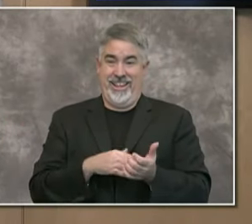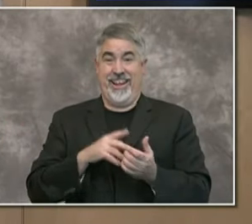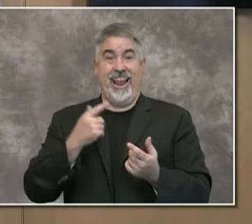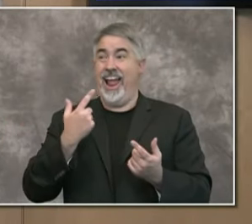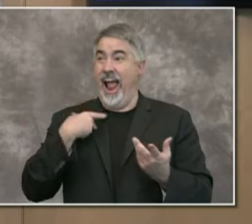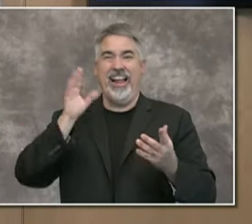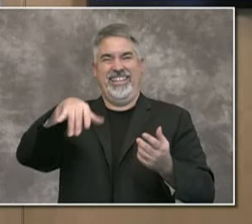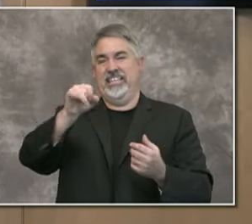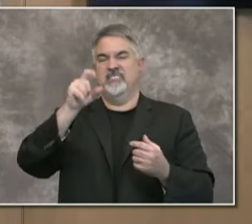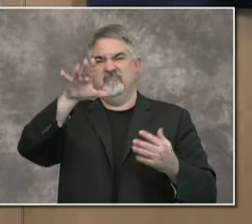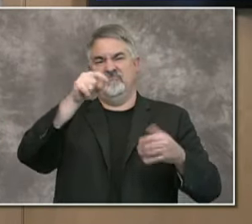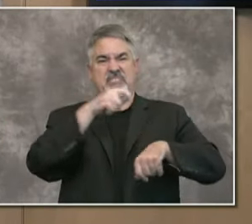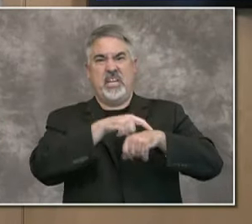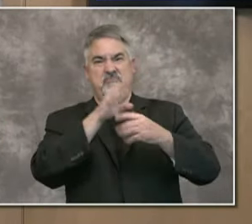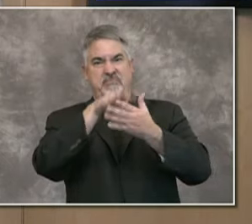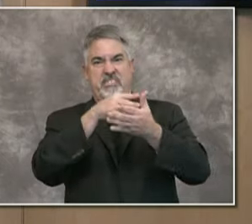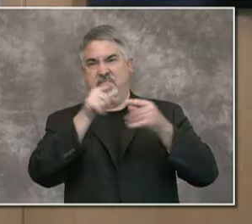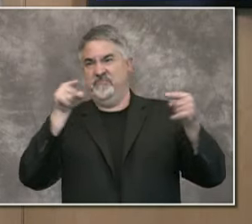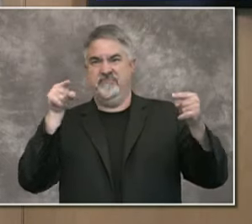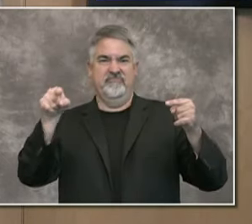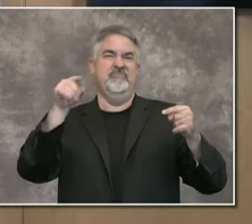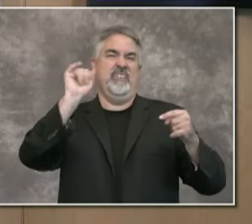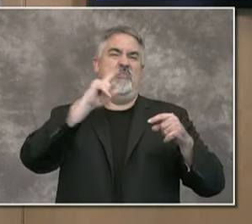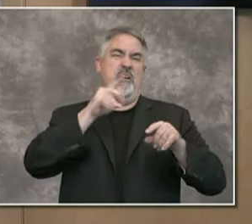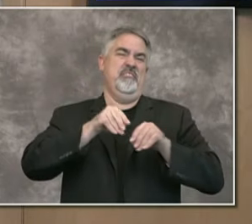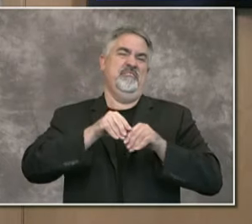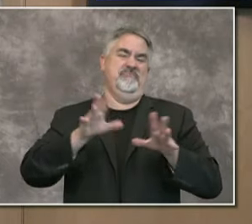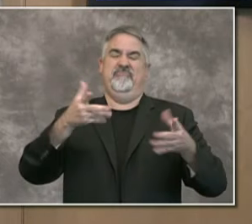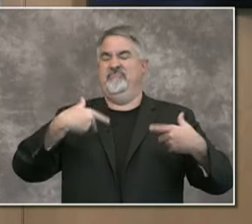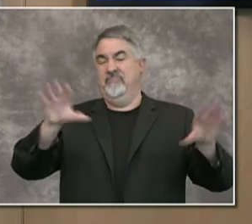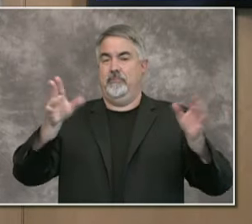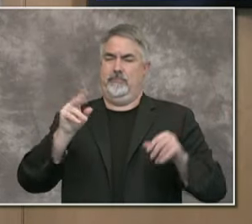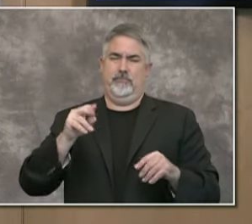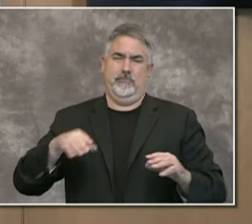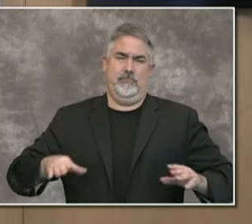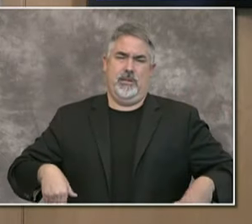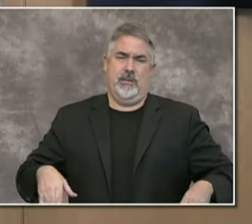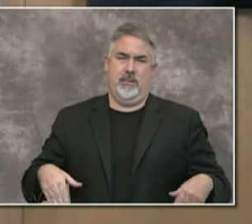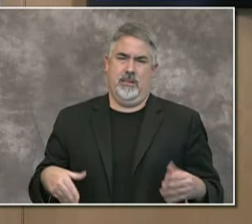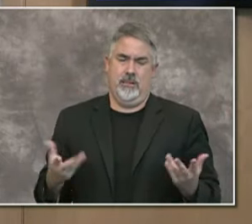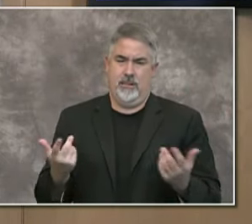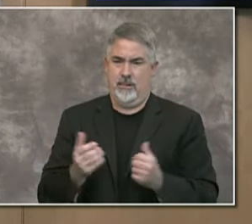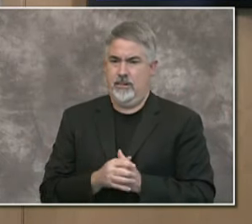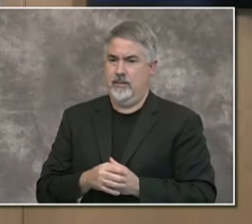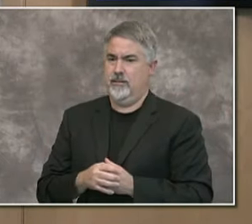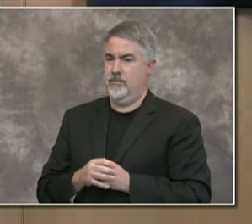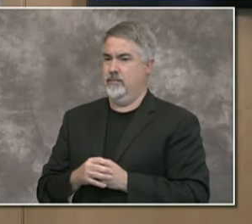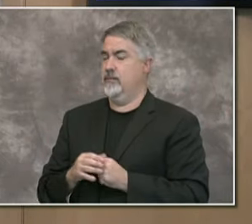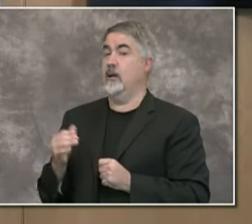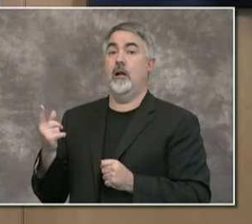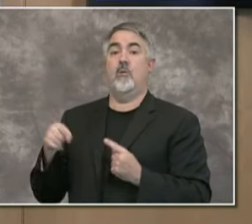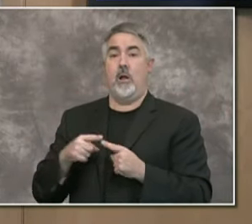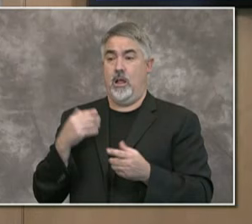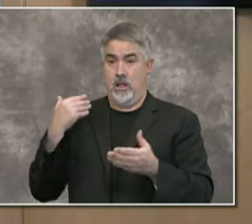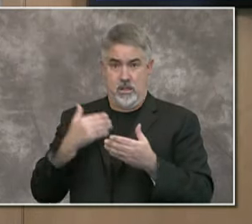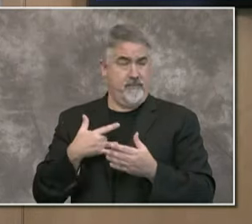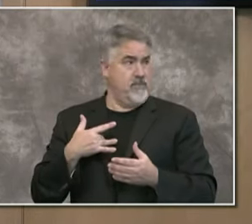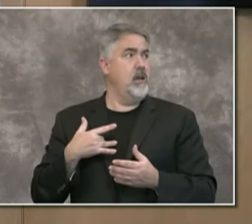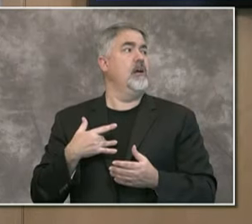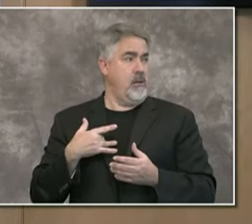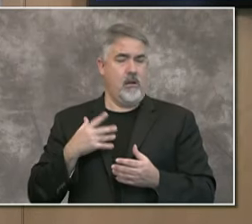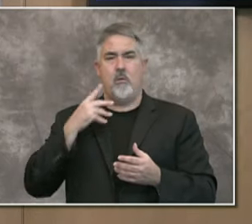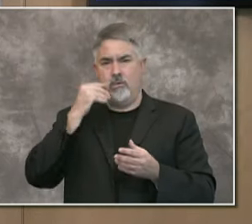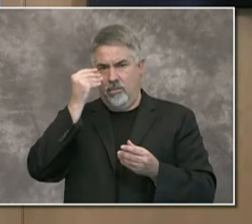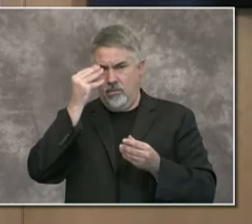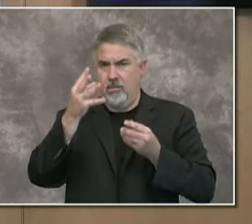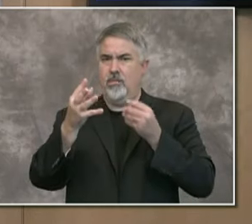would be, other than just to prepare everyone that when that point in the future arrives, it will be a gradual undoing.